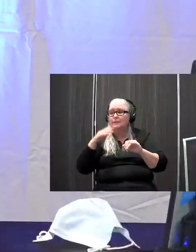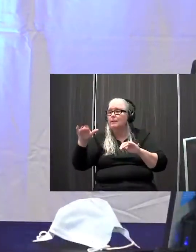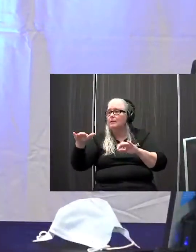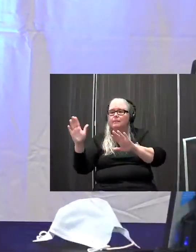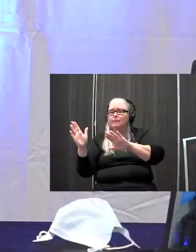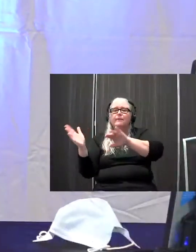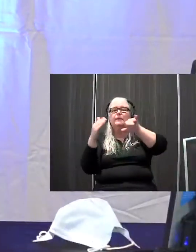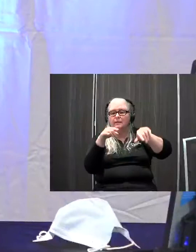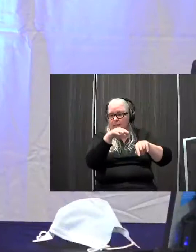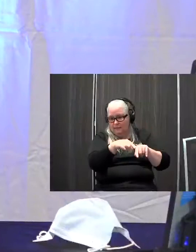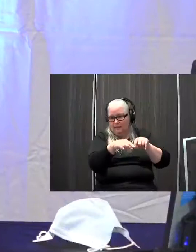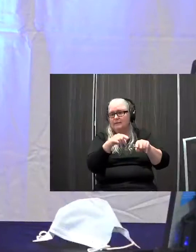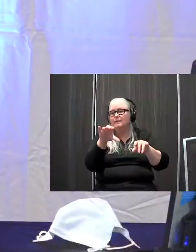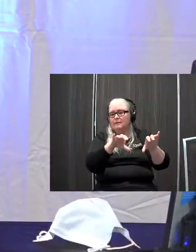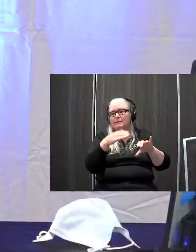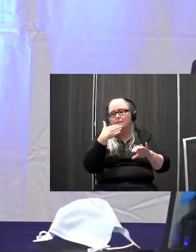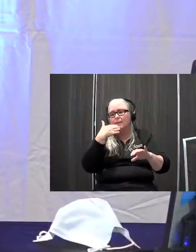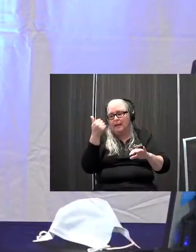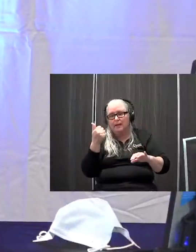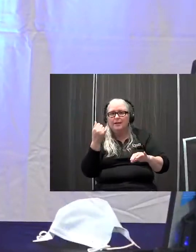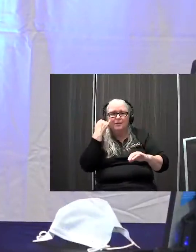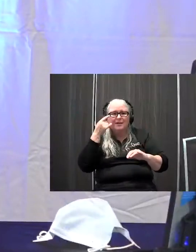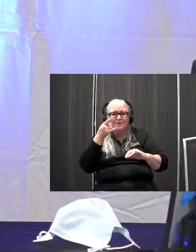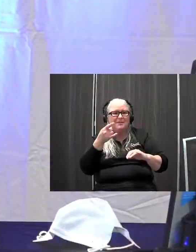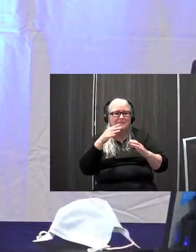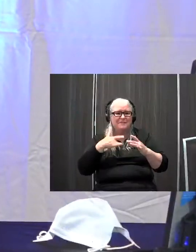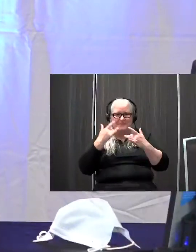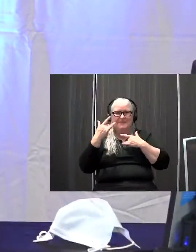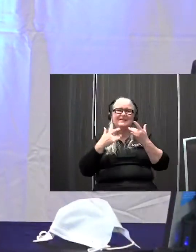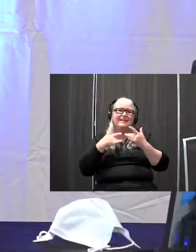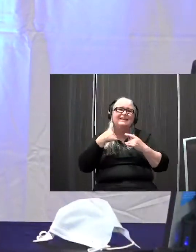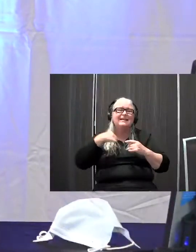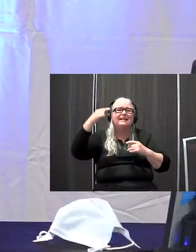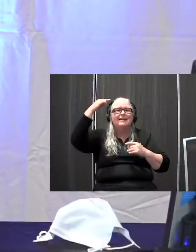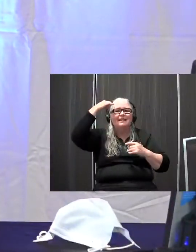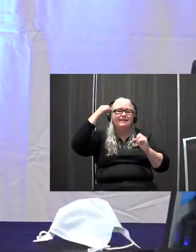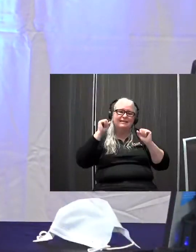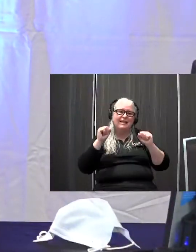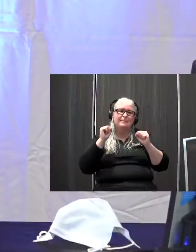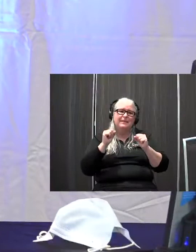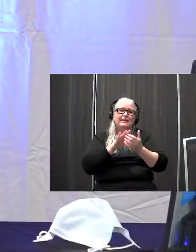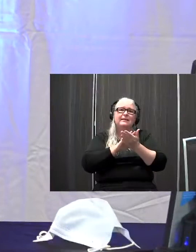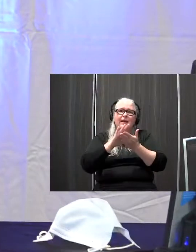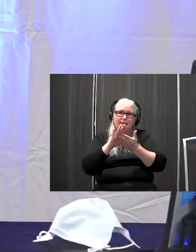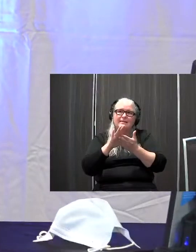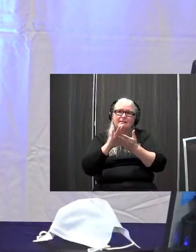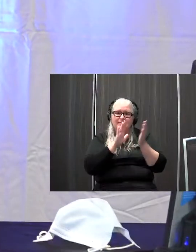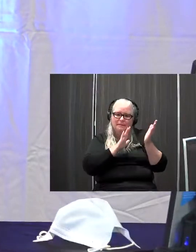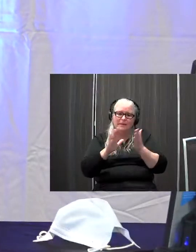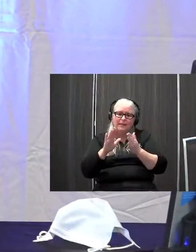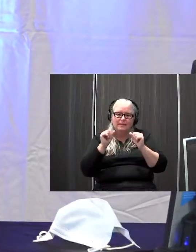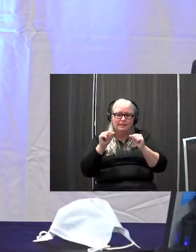they're kind of getting too dysregulated or too excited. And I think that that can be a nice strategy that can be done sort of